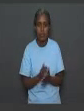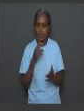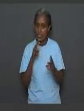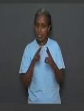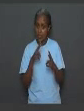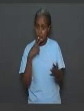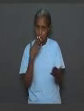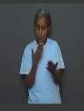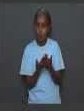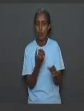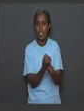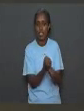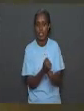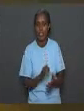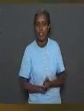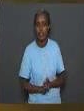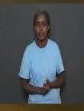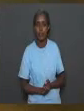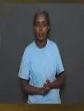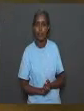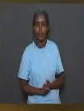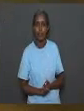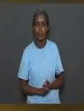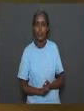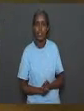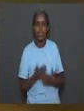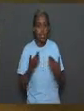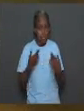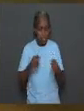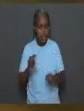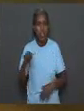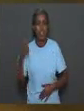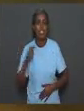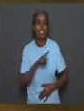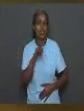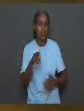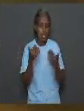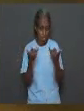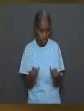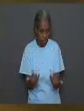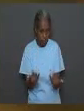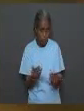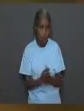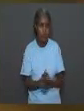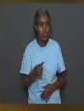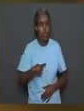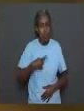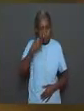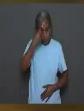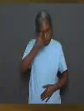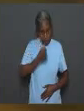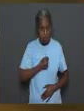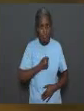was, well done. Let us try another question now. I am